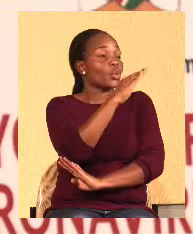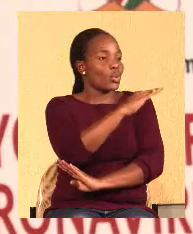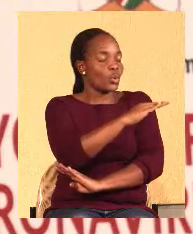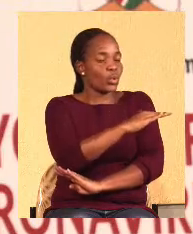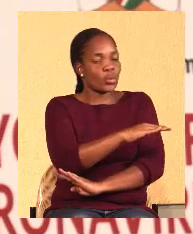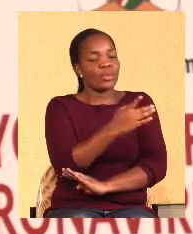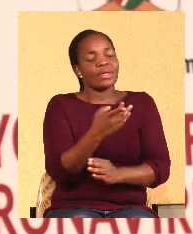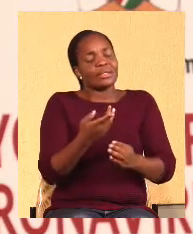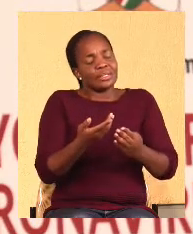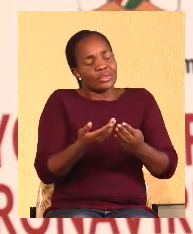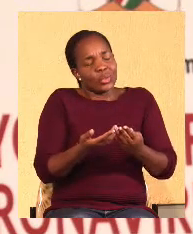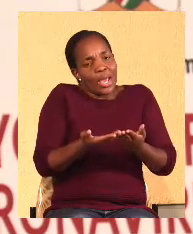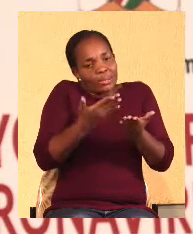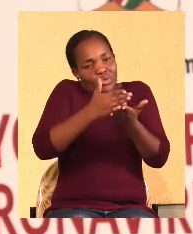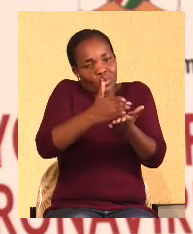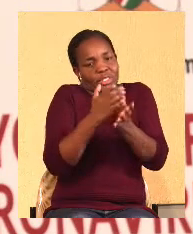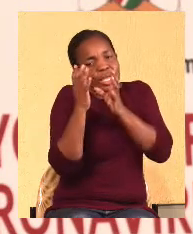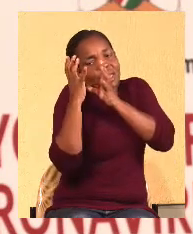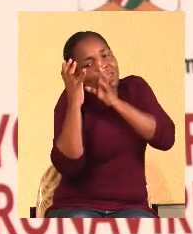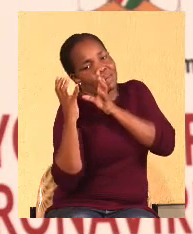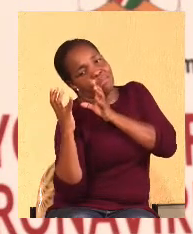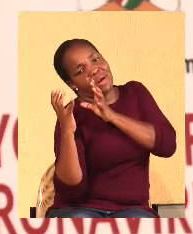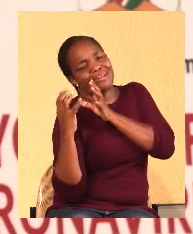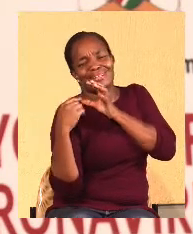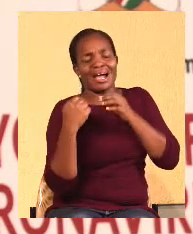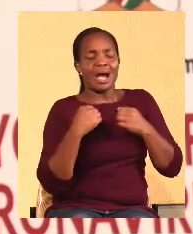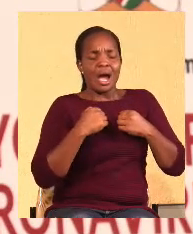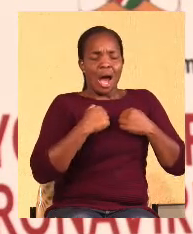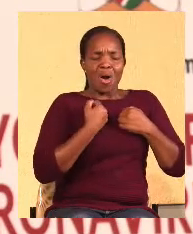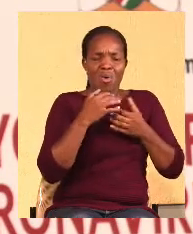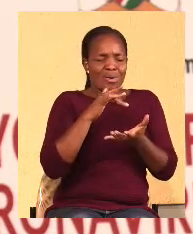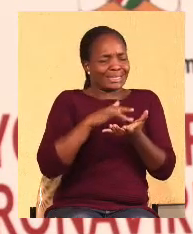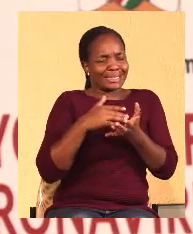burdens from our shoulders. Because, you know, when the